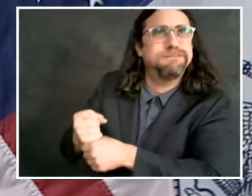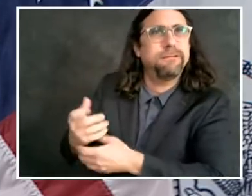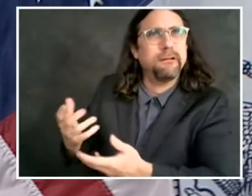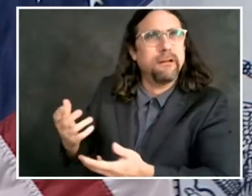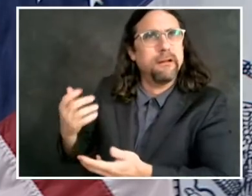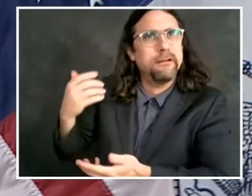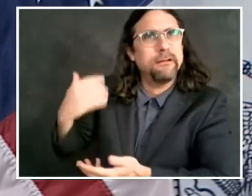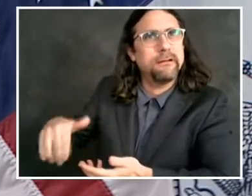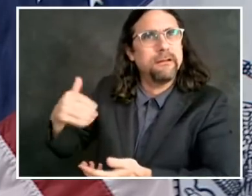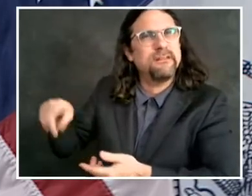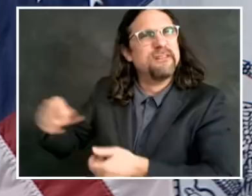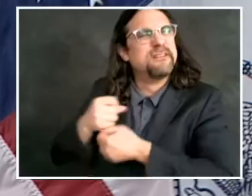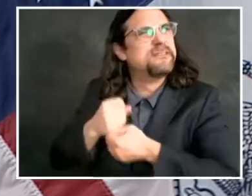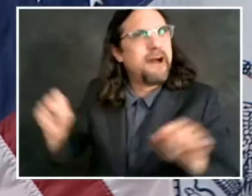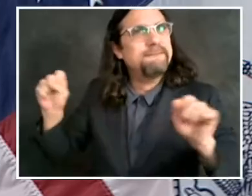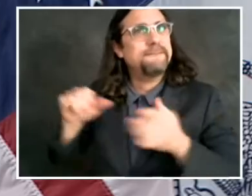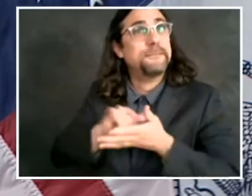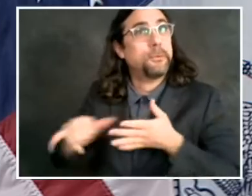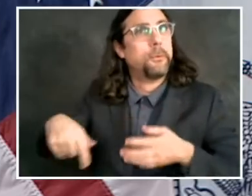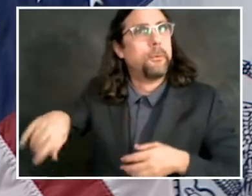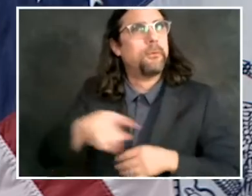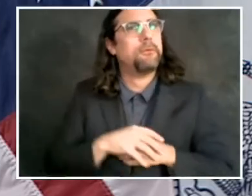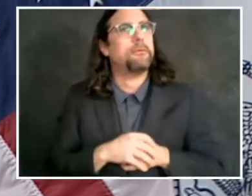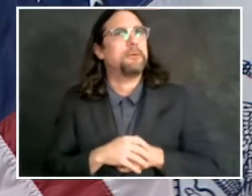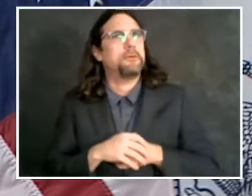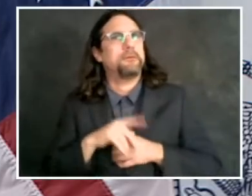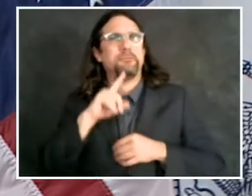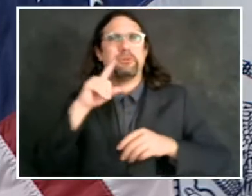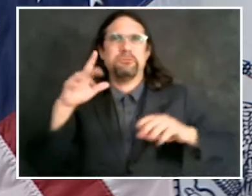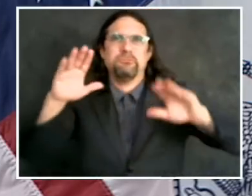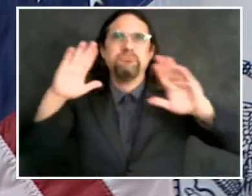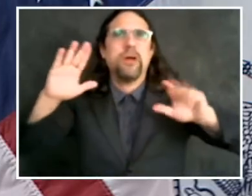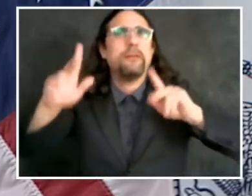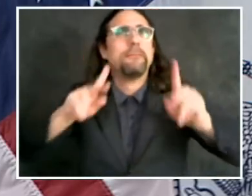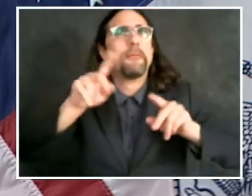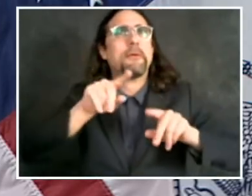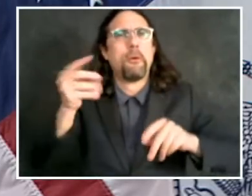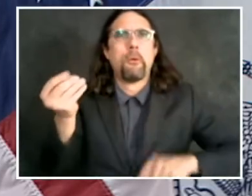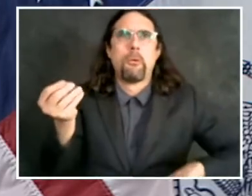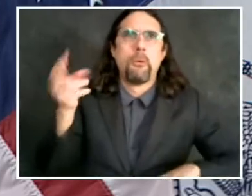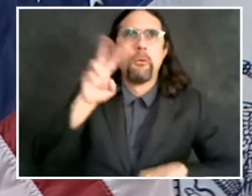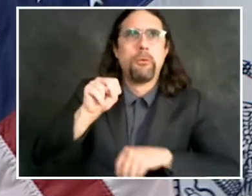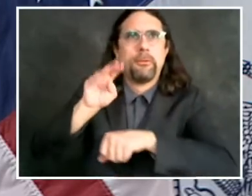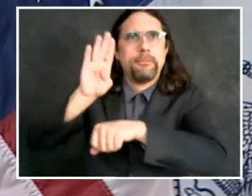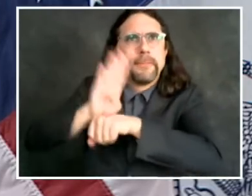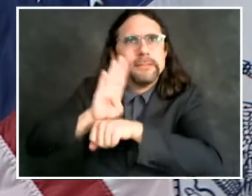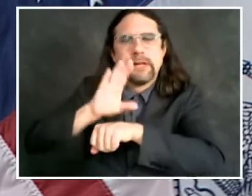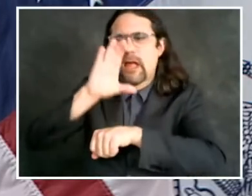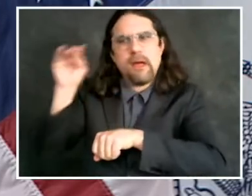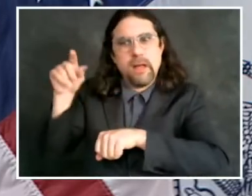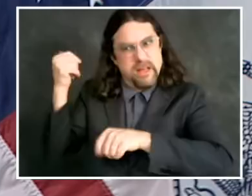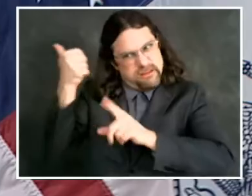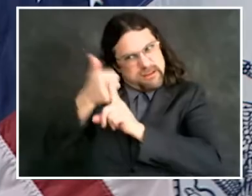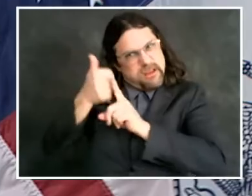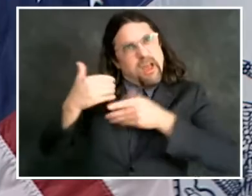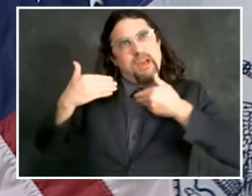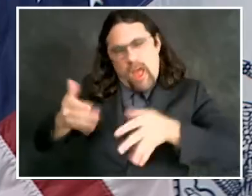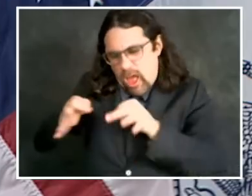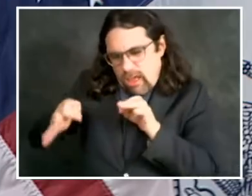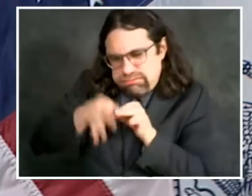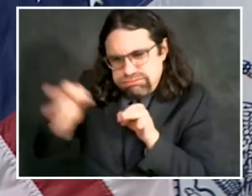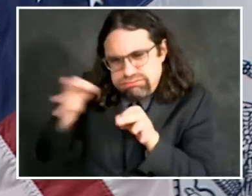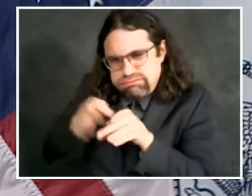the companies to the folks who are sewing the surgical gowns and making the face shields by hand,